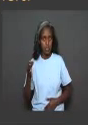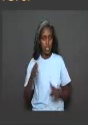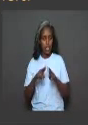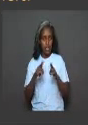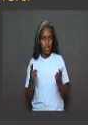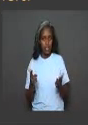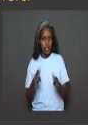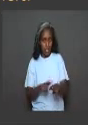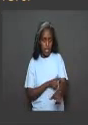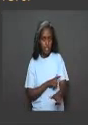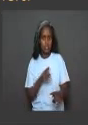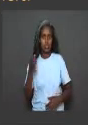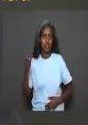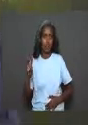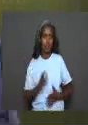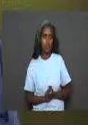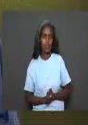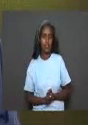length is 12.